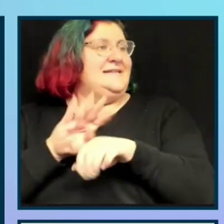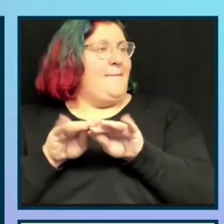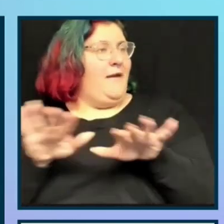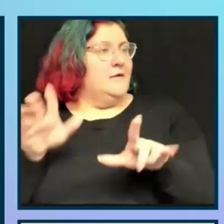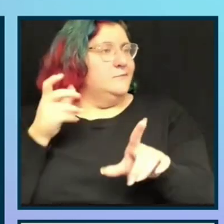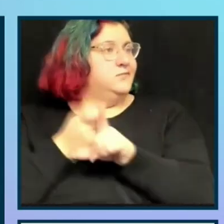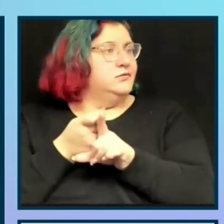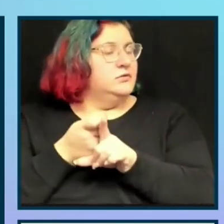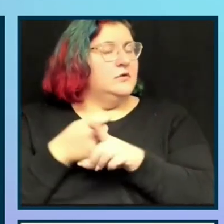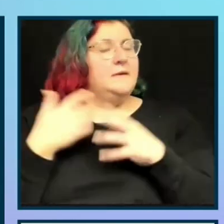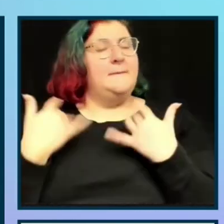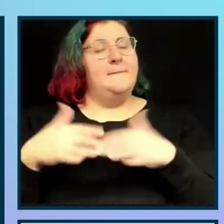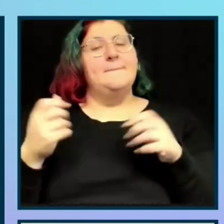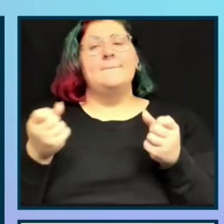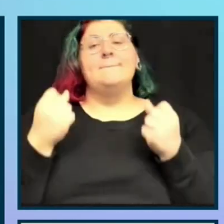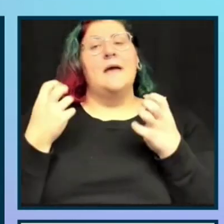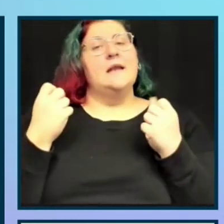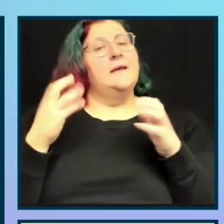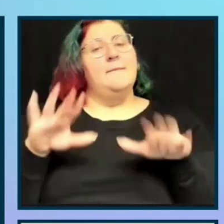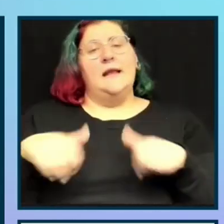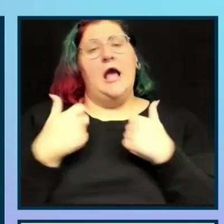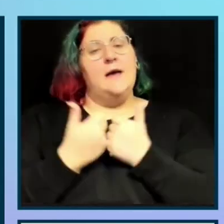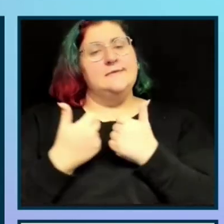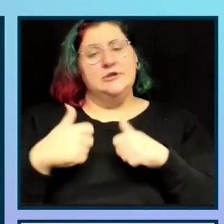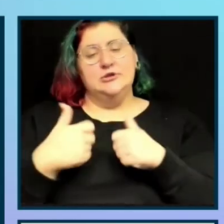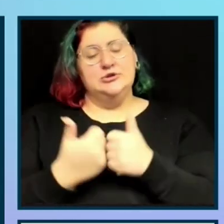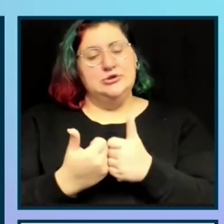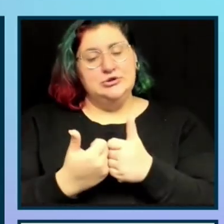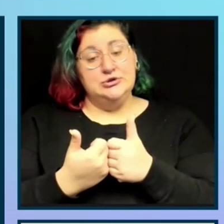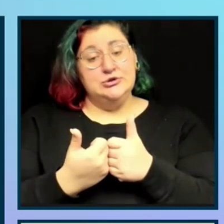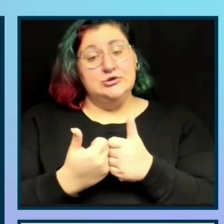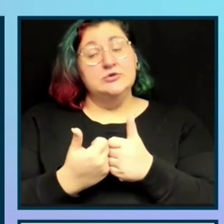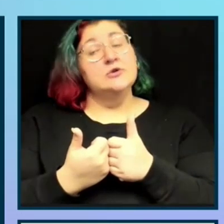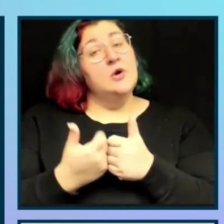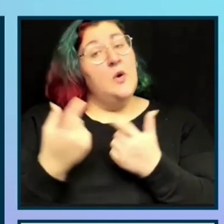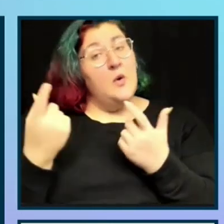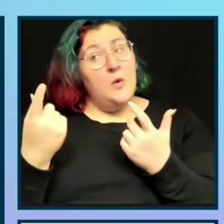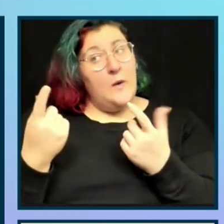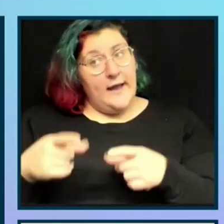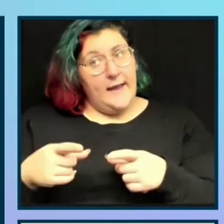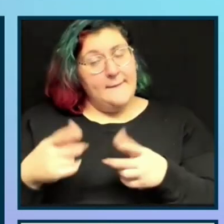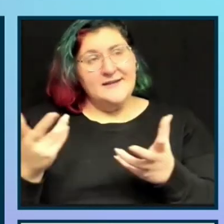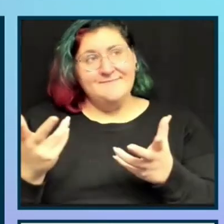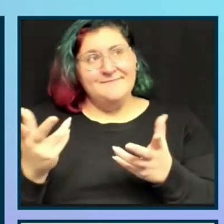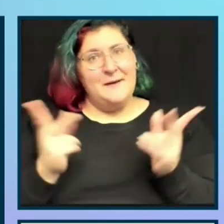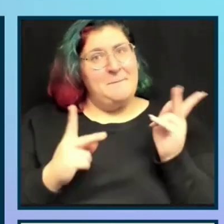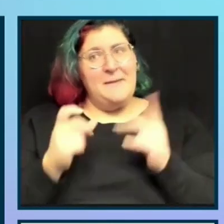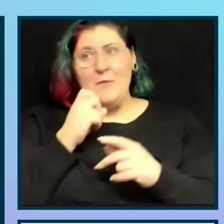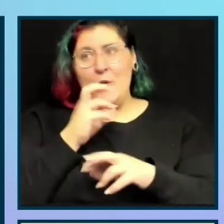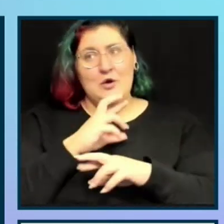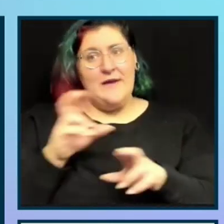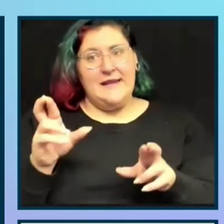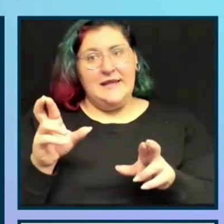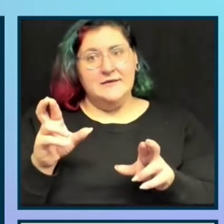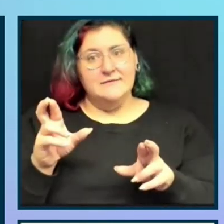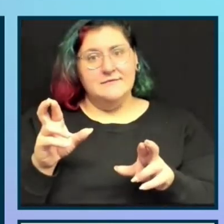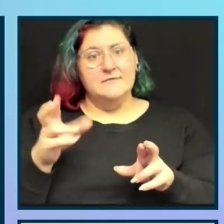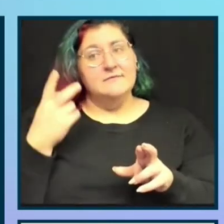One of the biggest hurdles has been the fact that people weren't ready, and they still aren't in a lot of ways.